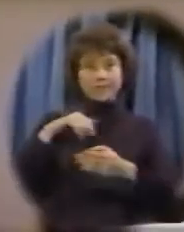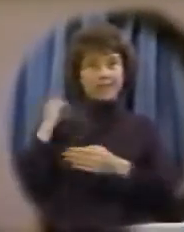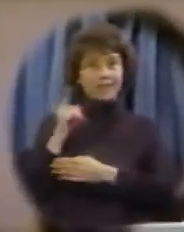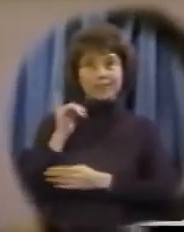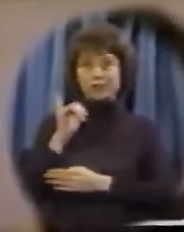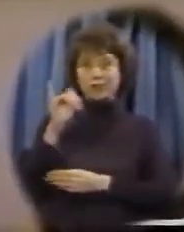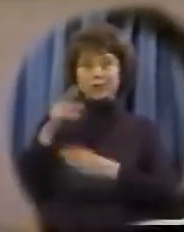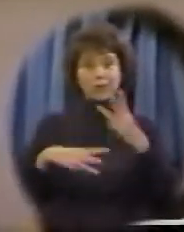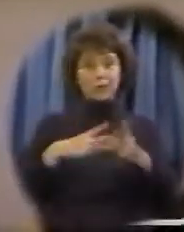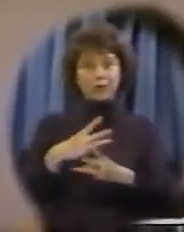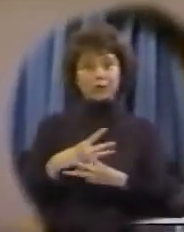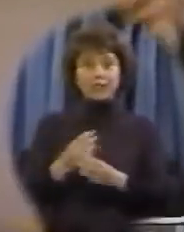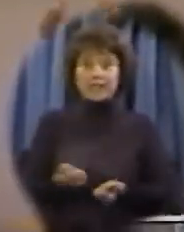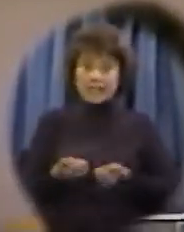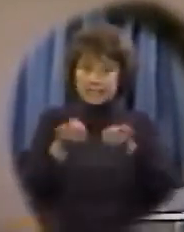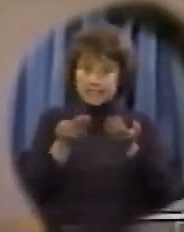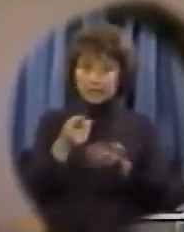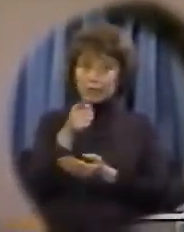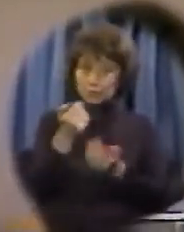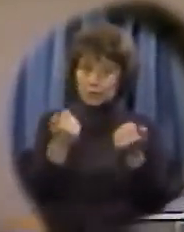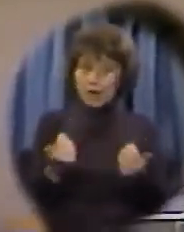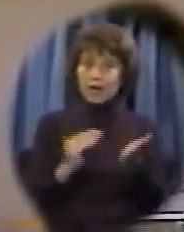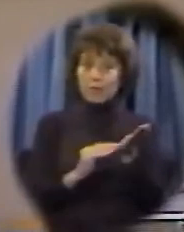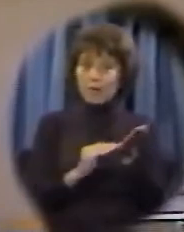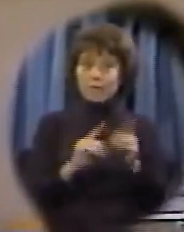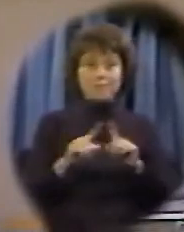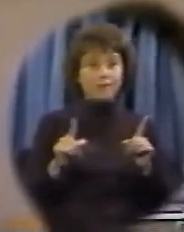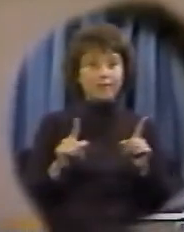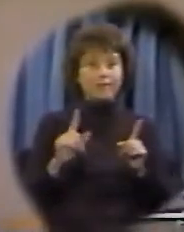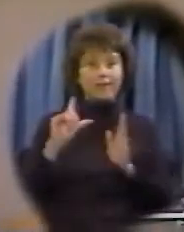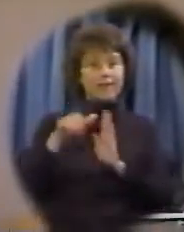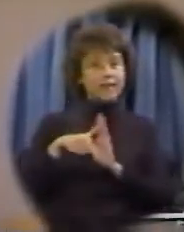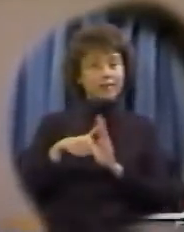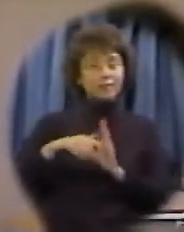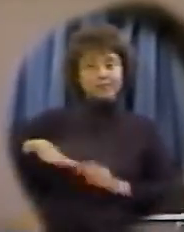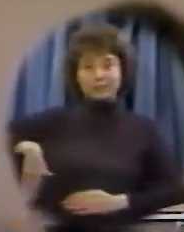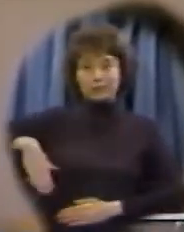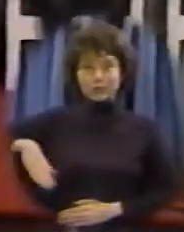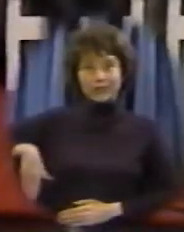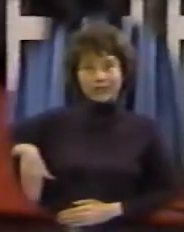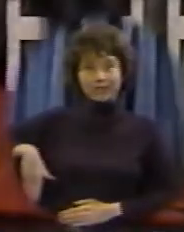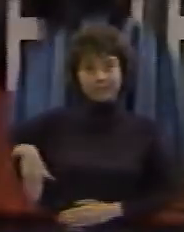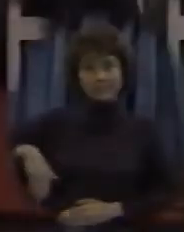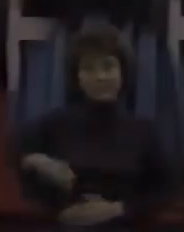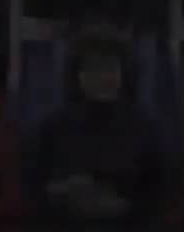It's offered you now, but after a while, it's too late. I trust this is it.